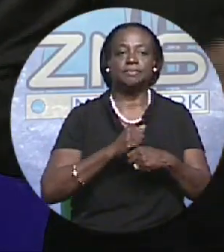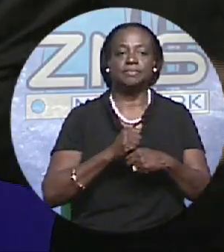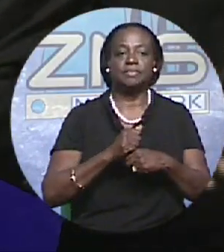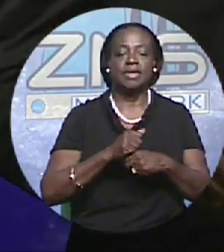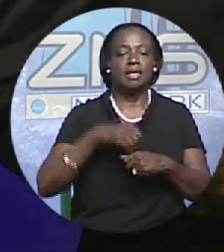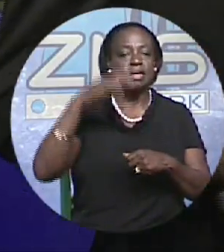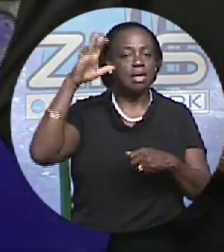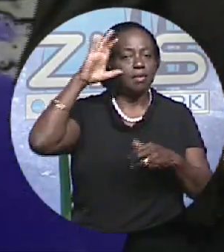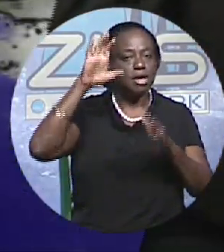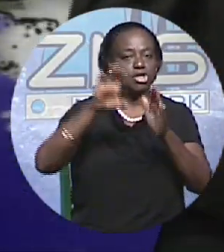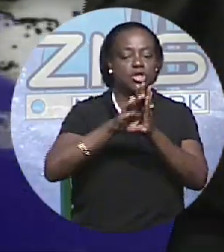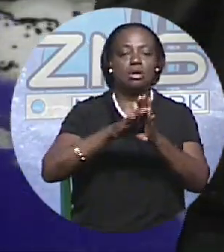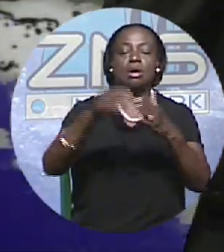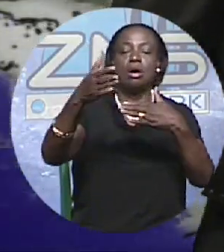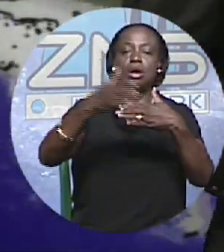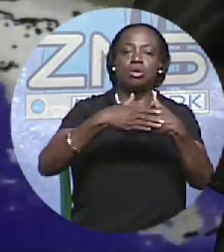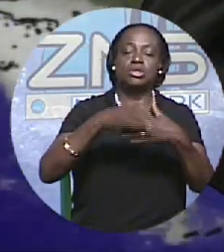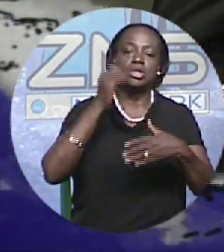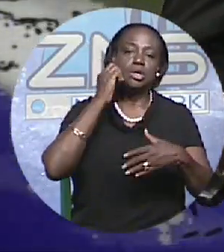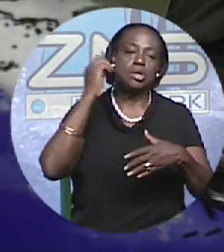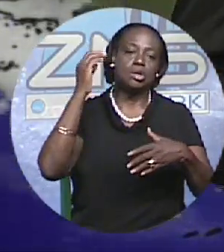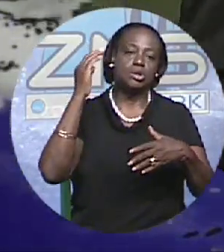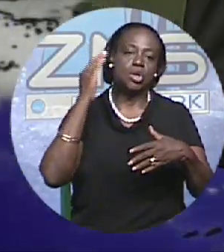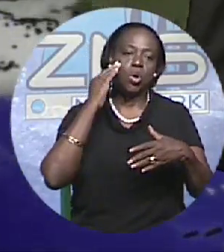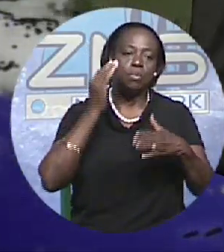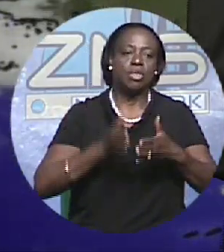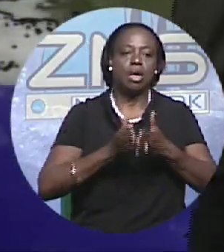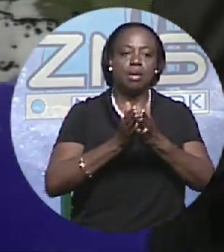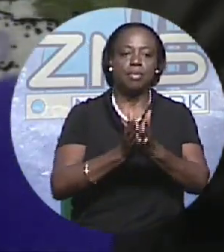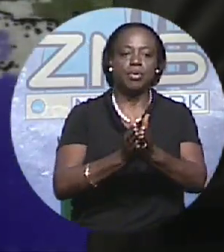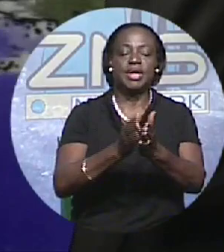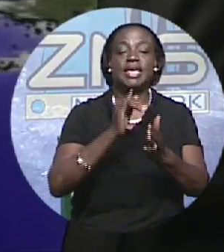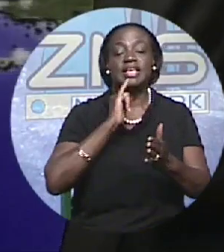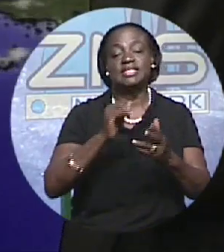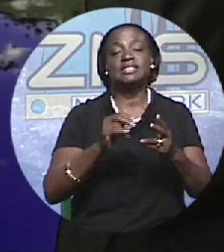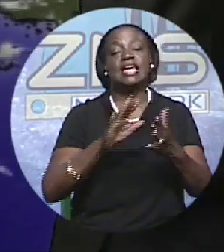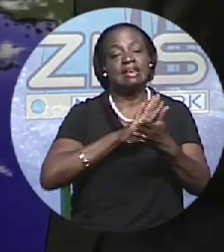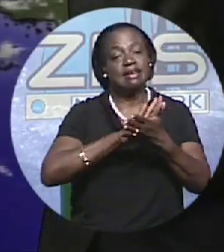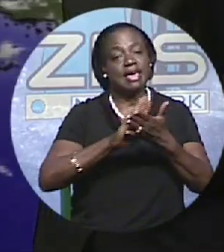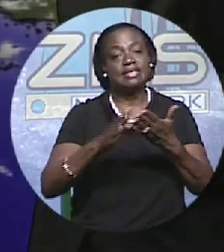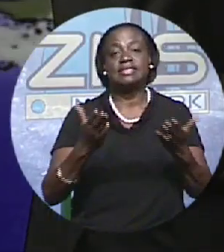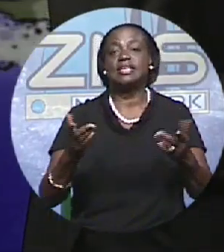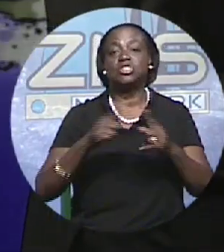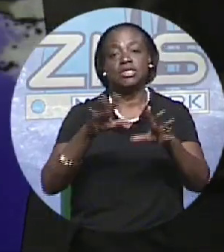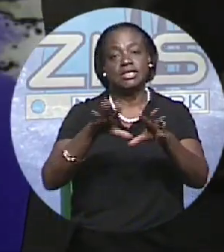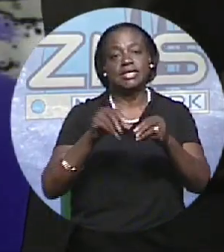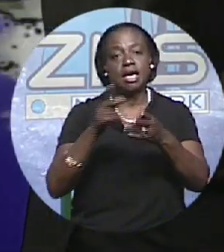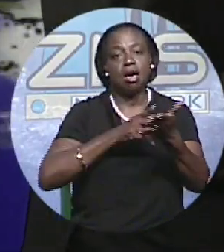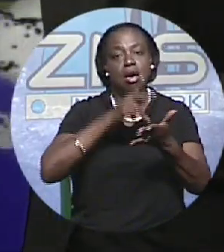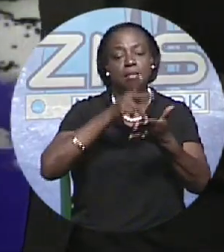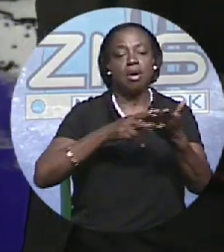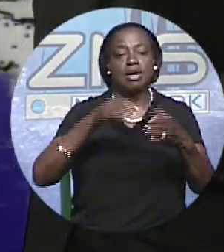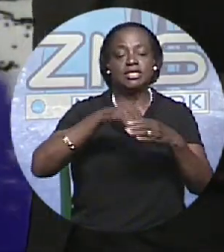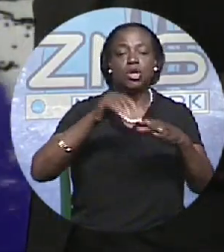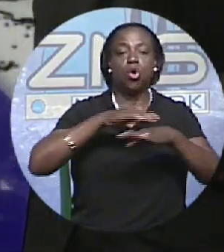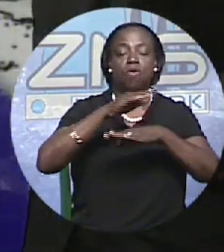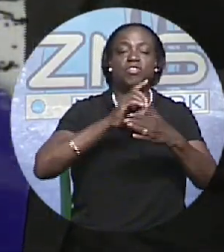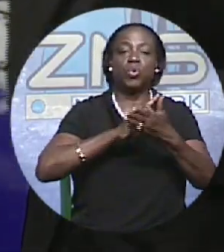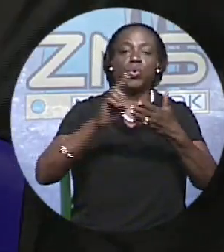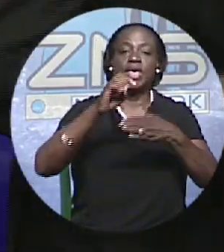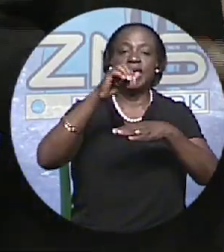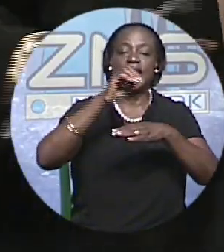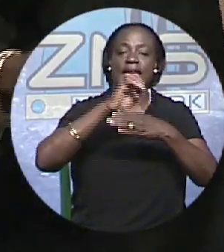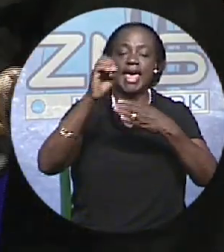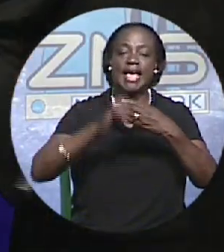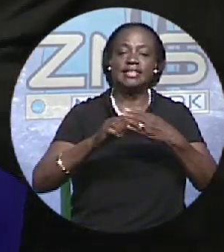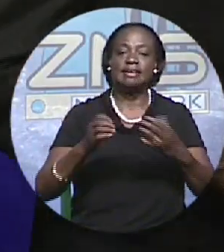control, very light winds heading into the weekend, so boating certainly going to be a nice thing to take part in over the weekend, as those winds are going to be light and